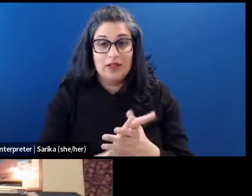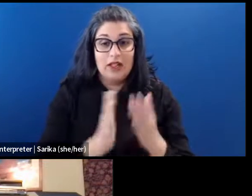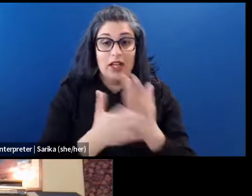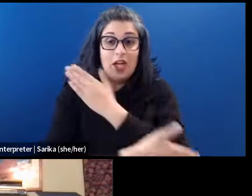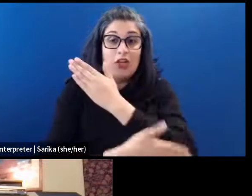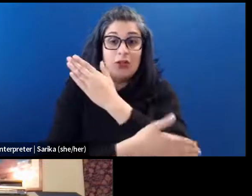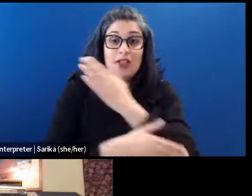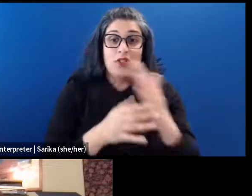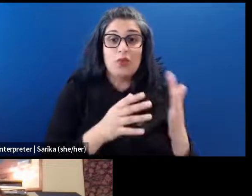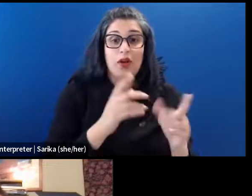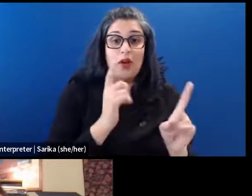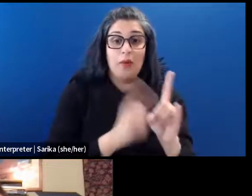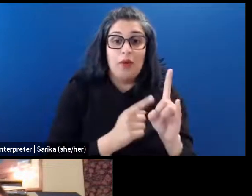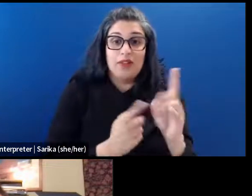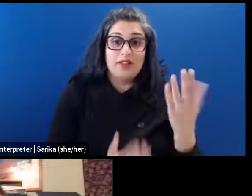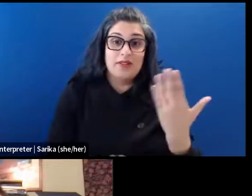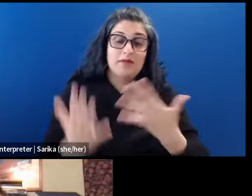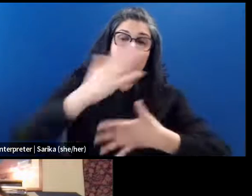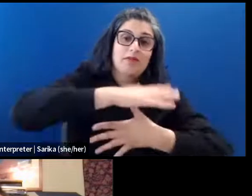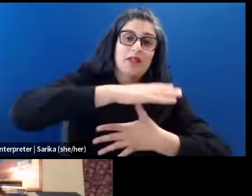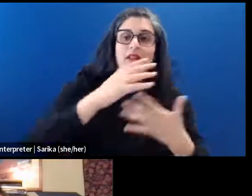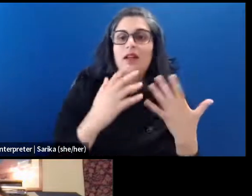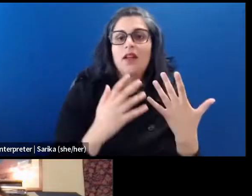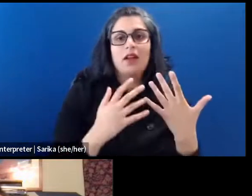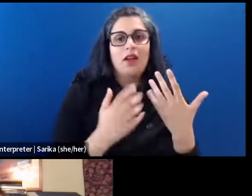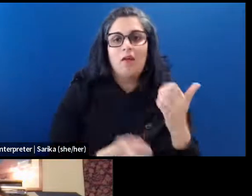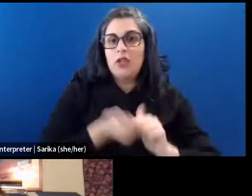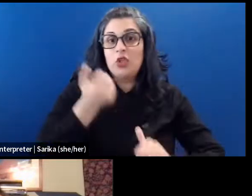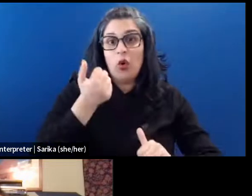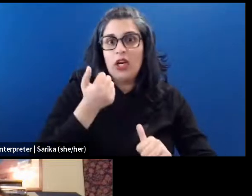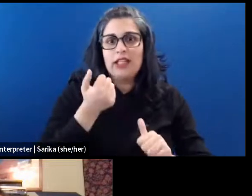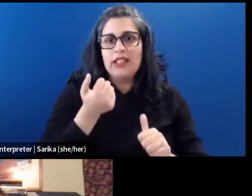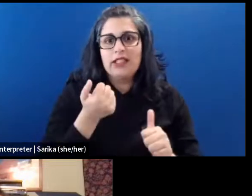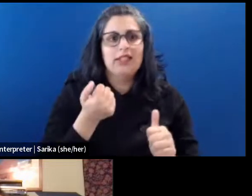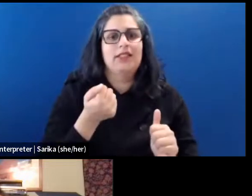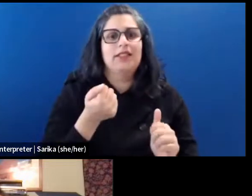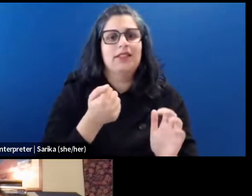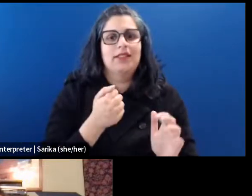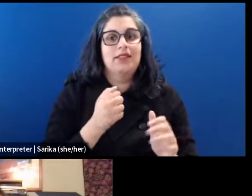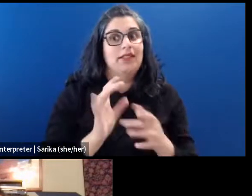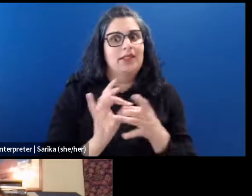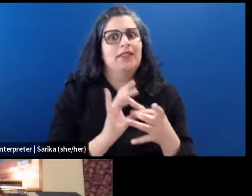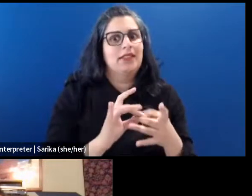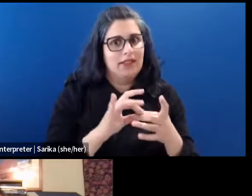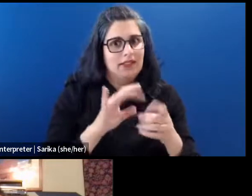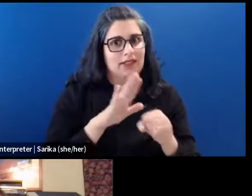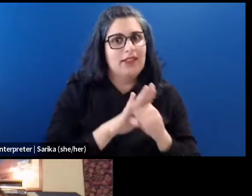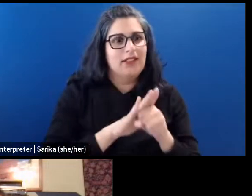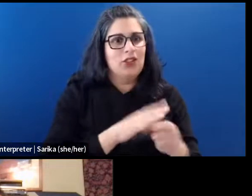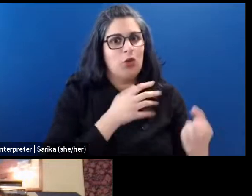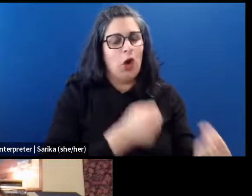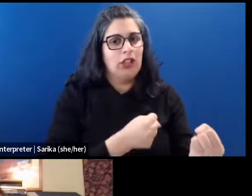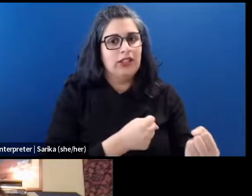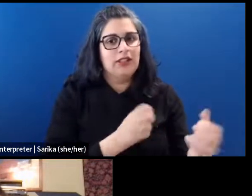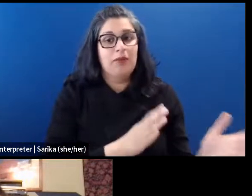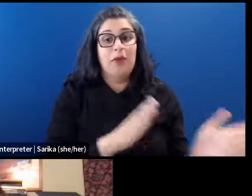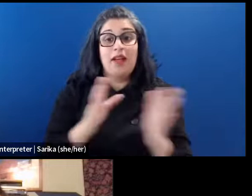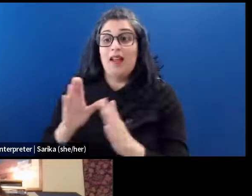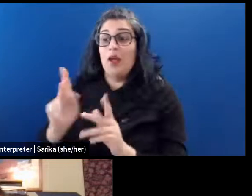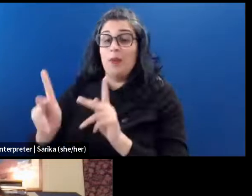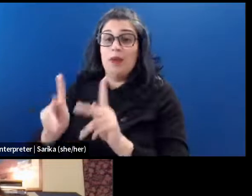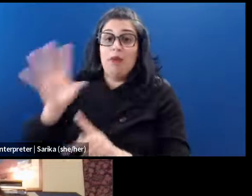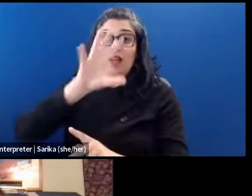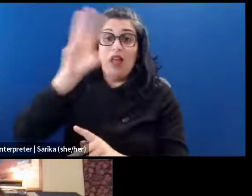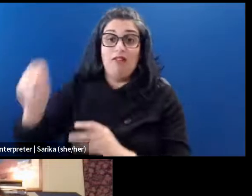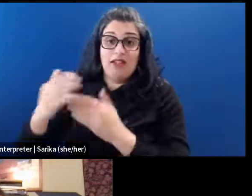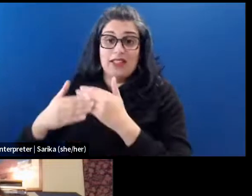even if for people of African descent, we don't associate Buddhism with oppression, that many